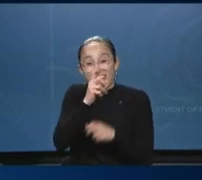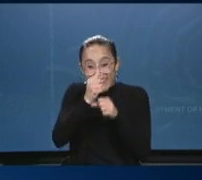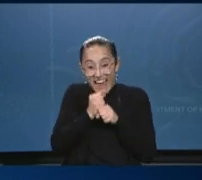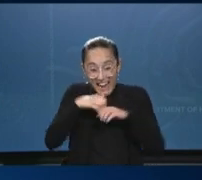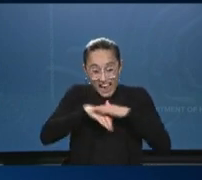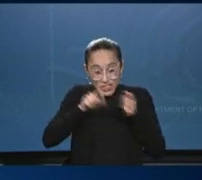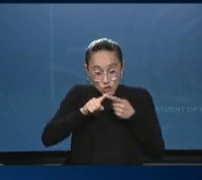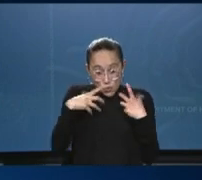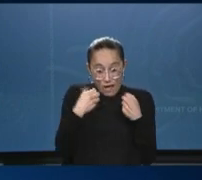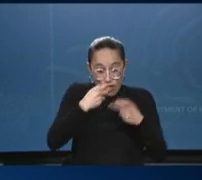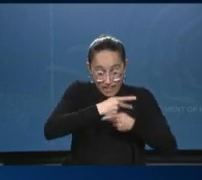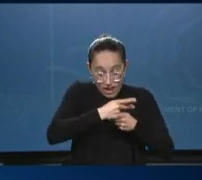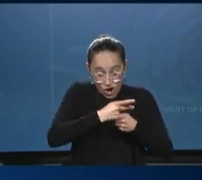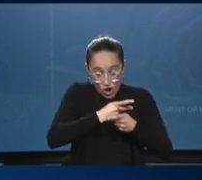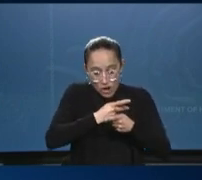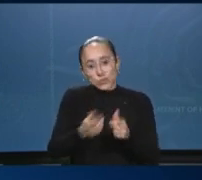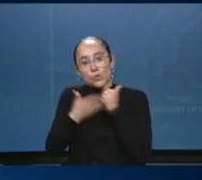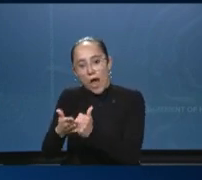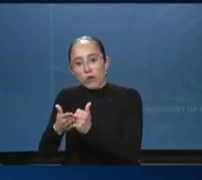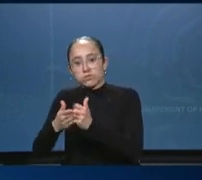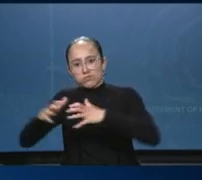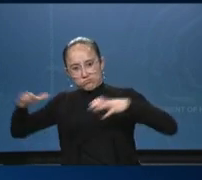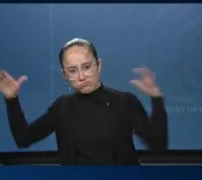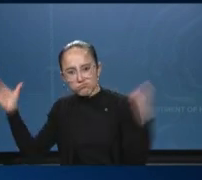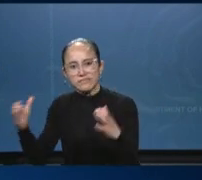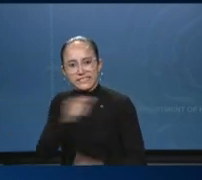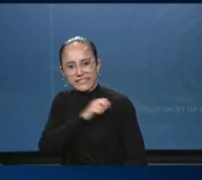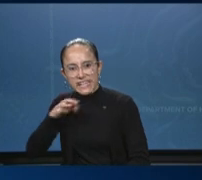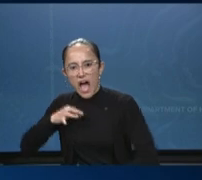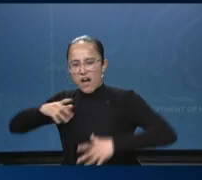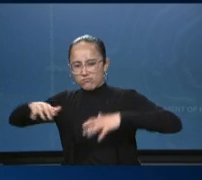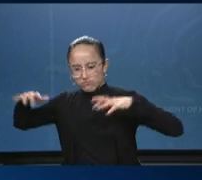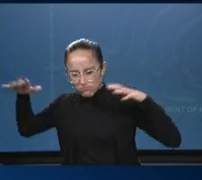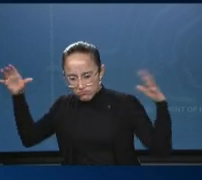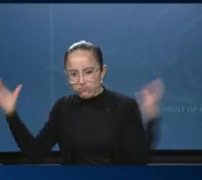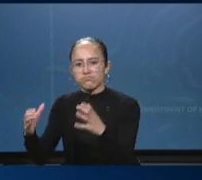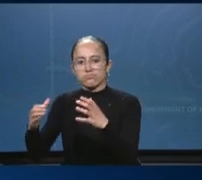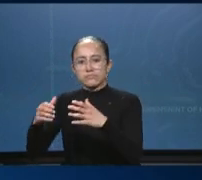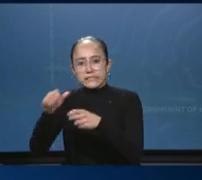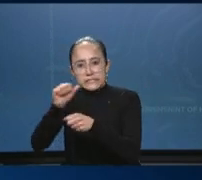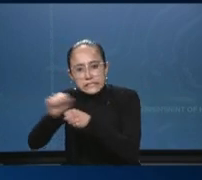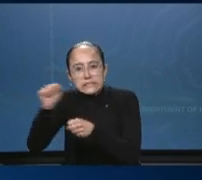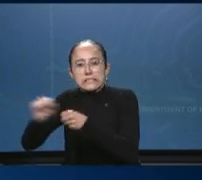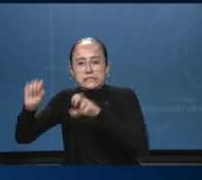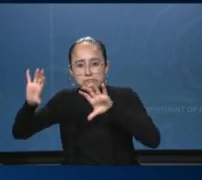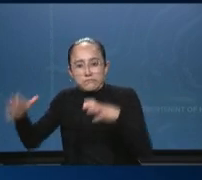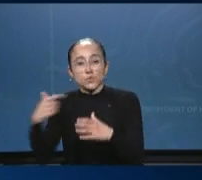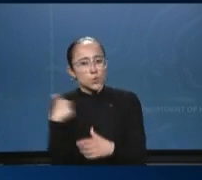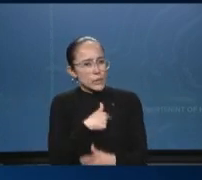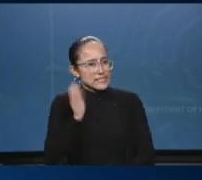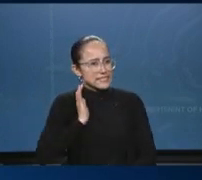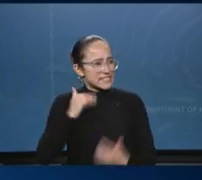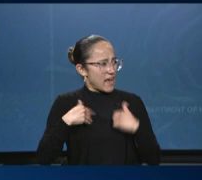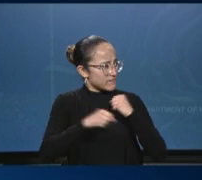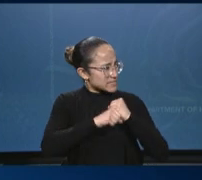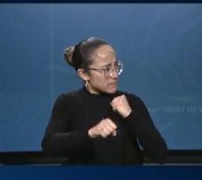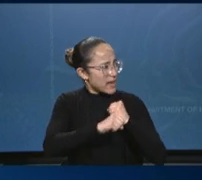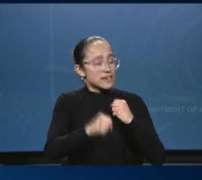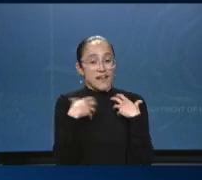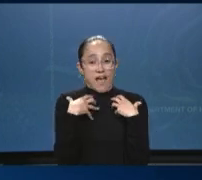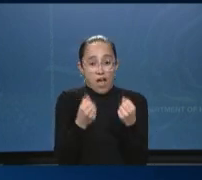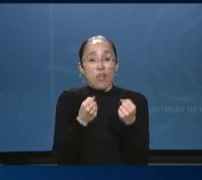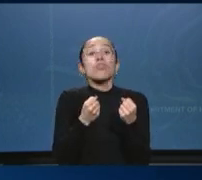is building that workforce. So, for example, we, for the first time, had really expanded authority to train mental health